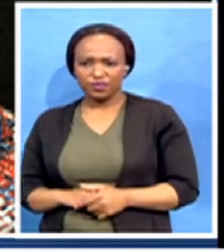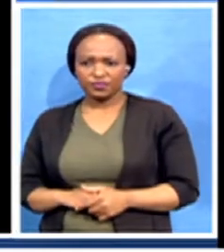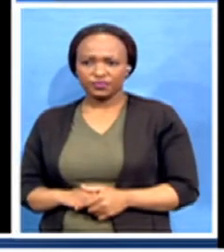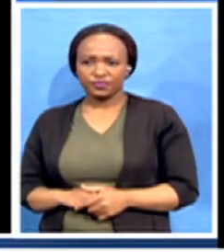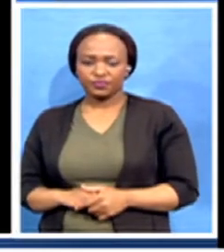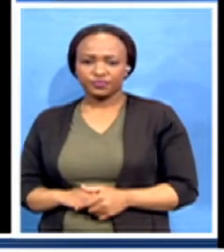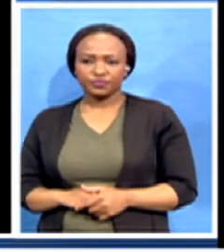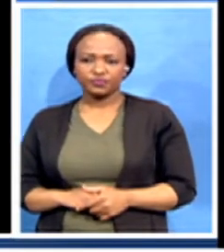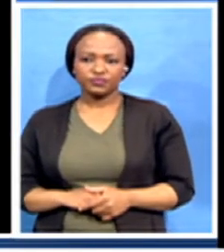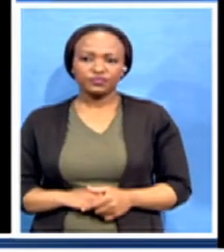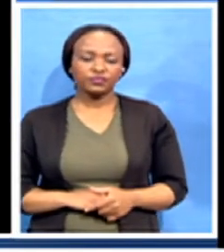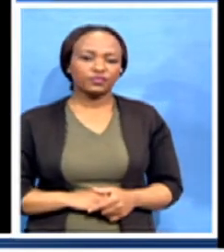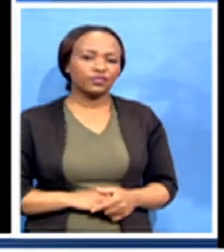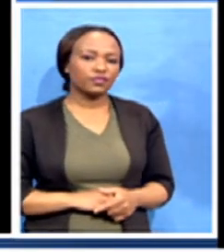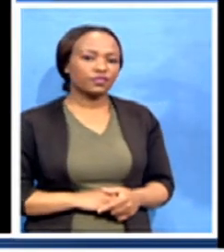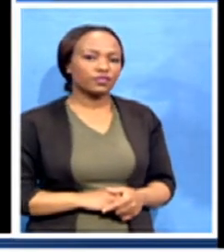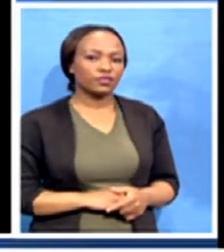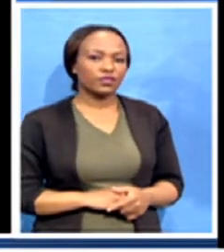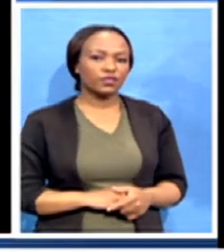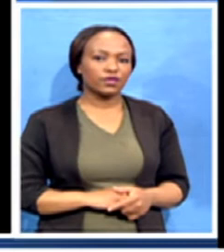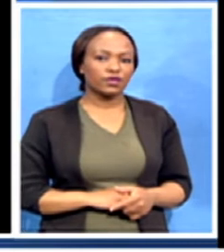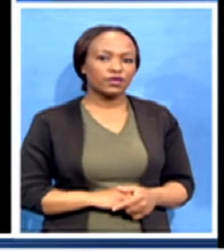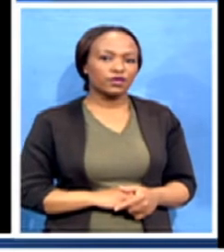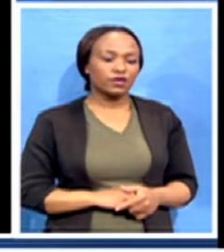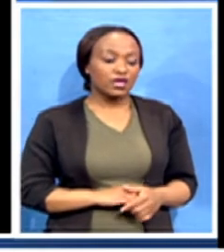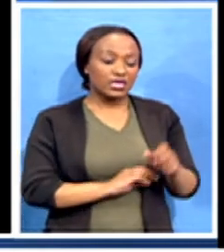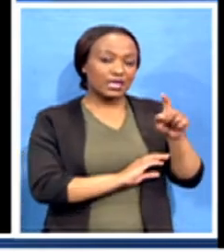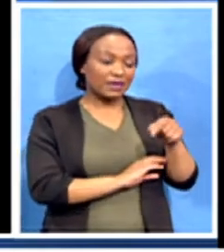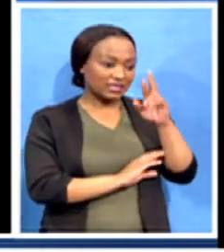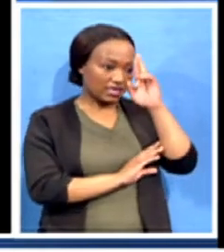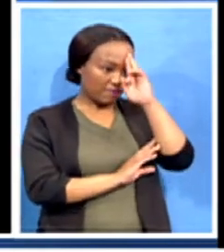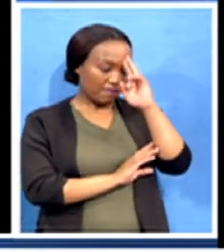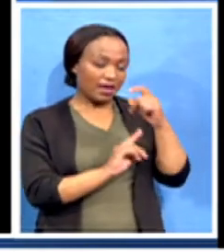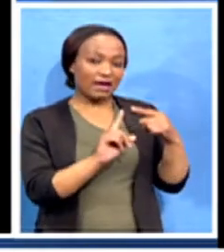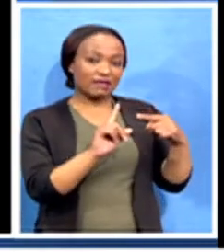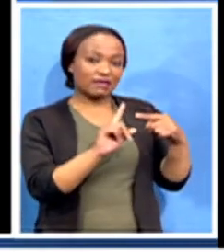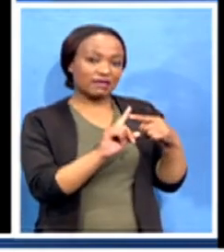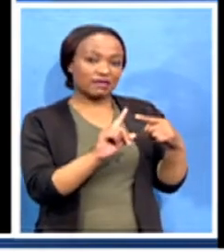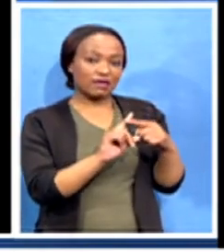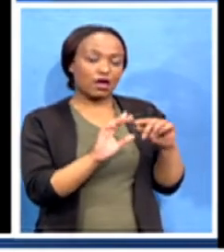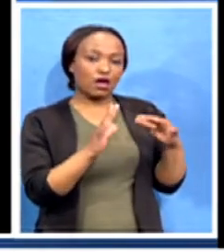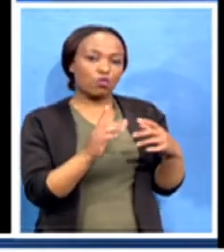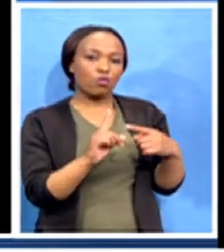Oh, they should remember him as probably one of the greatest